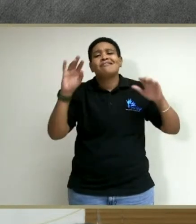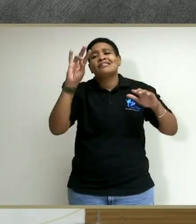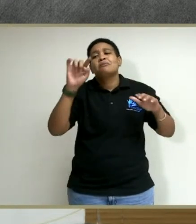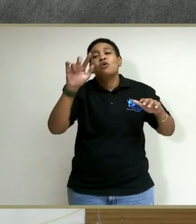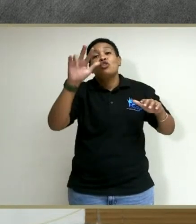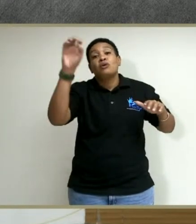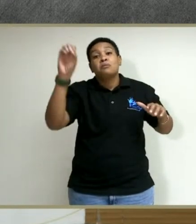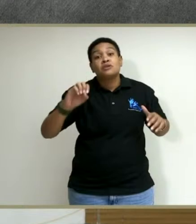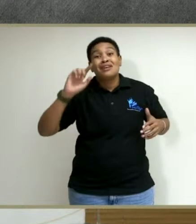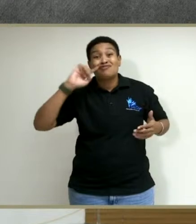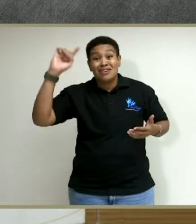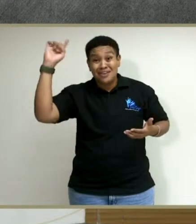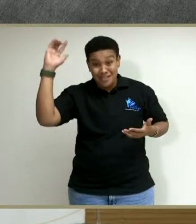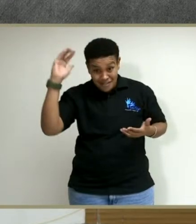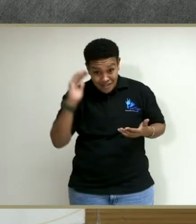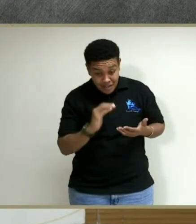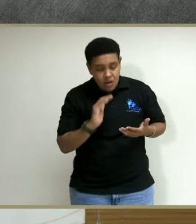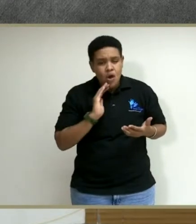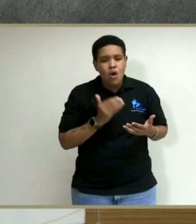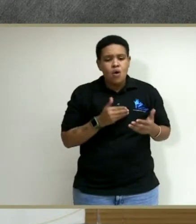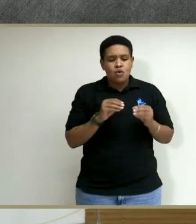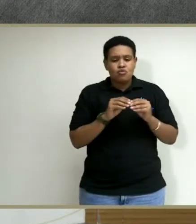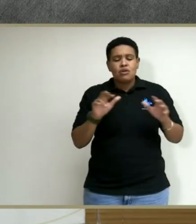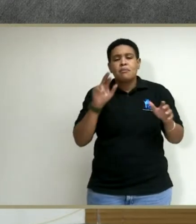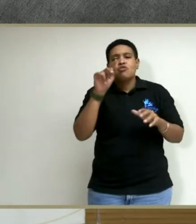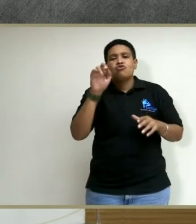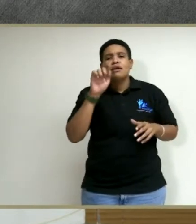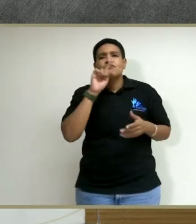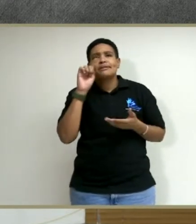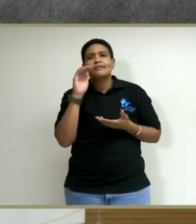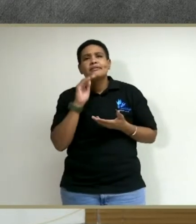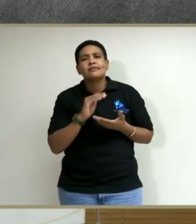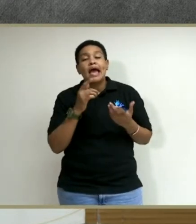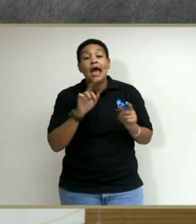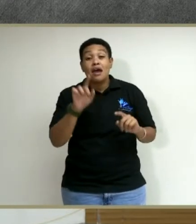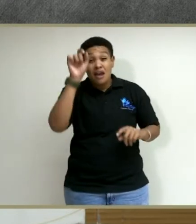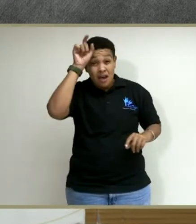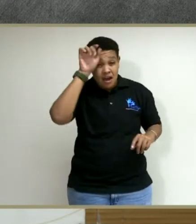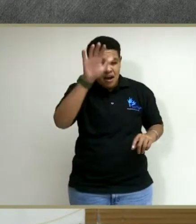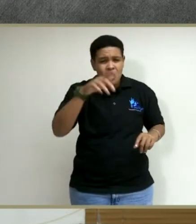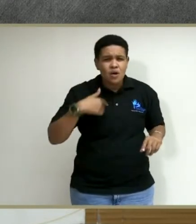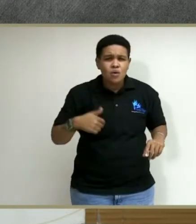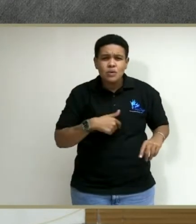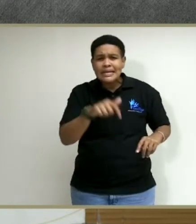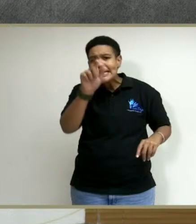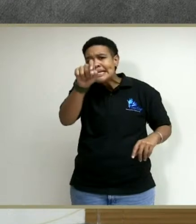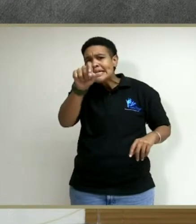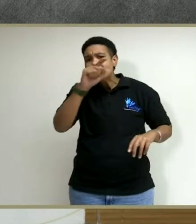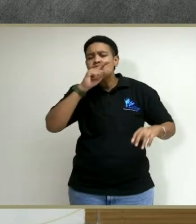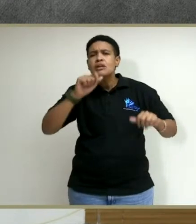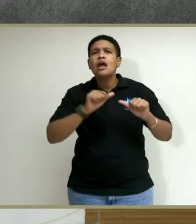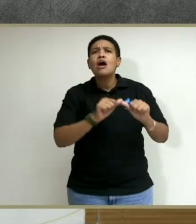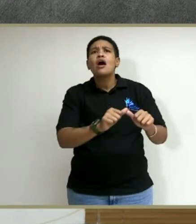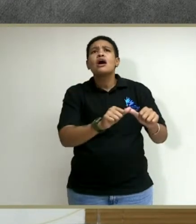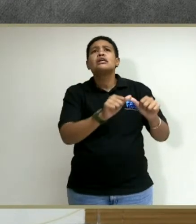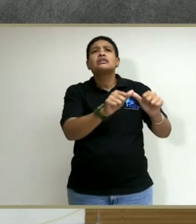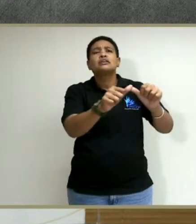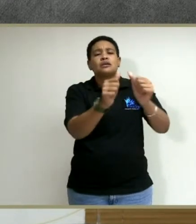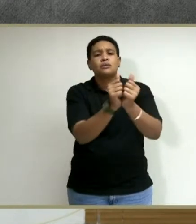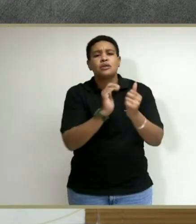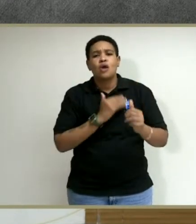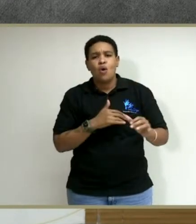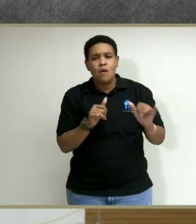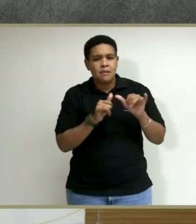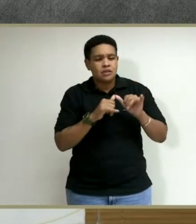7.3% is going down, and our reproductive rate is decreasing. However, we need to be consistent with our measures.